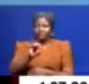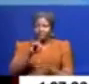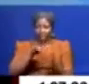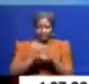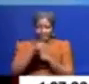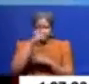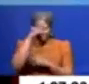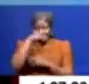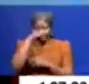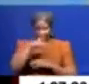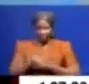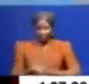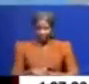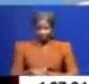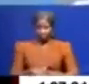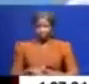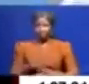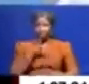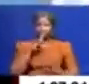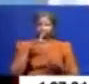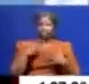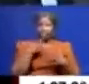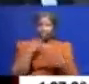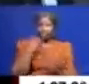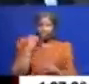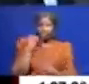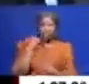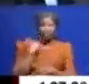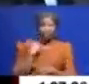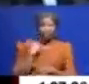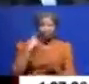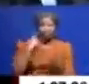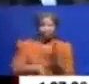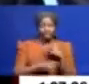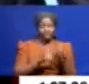to the crimes were fined between 60,000 to 100,000 shillings.